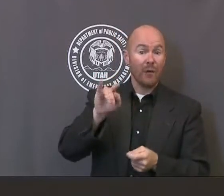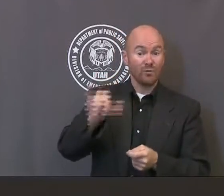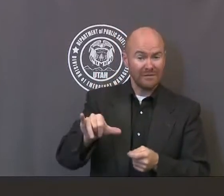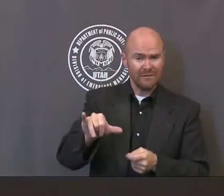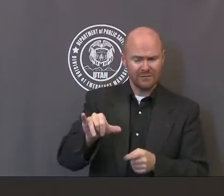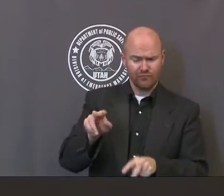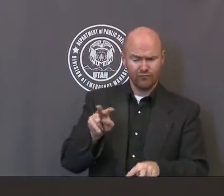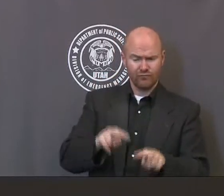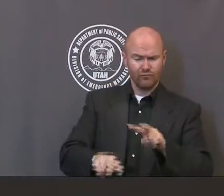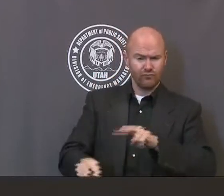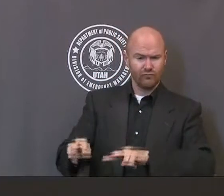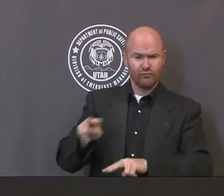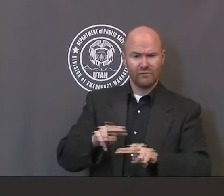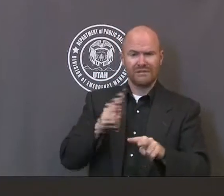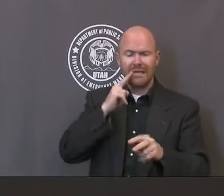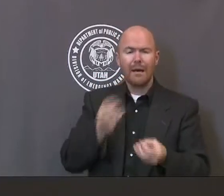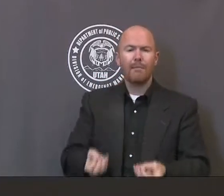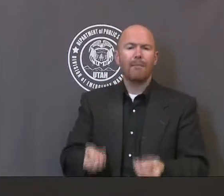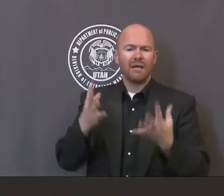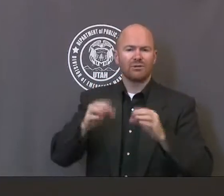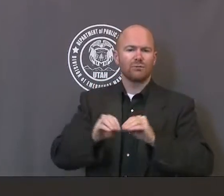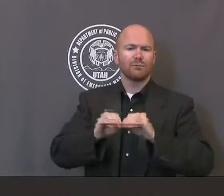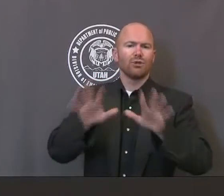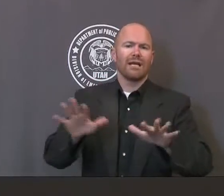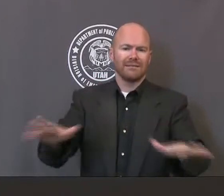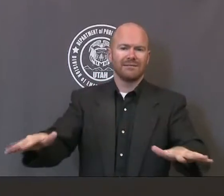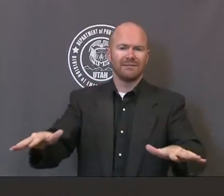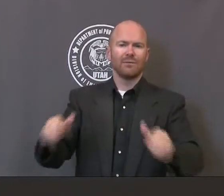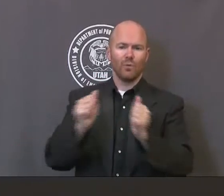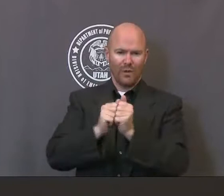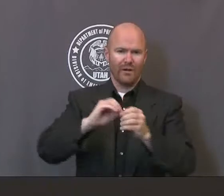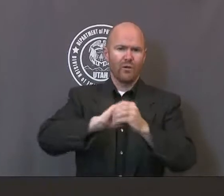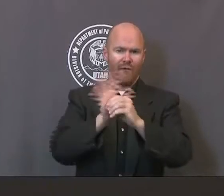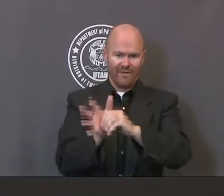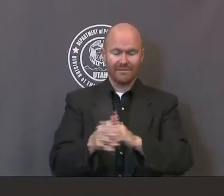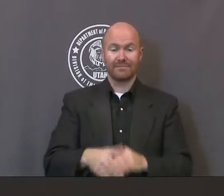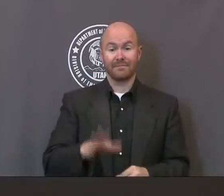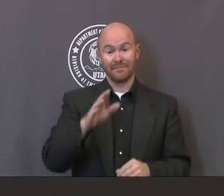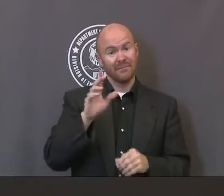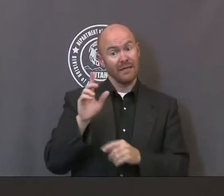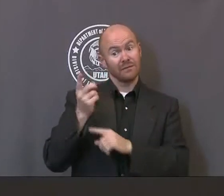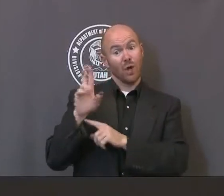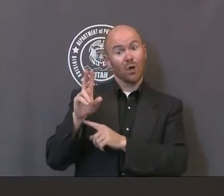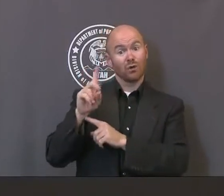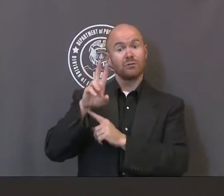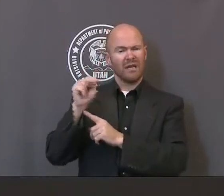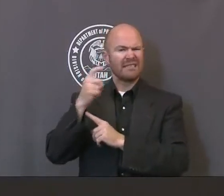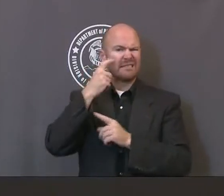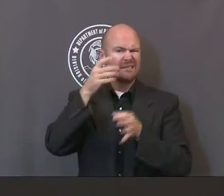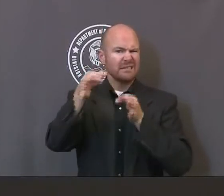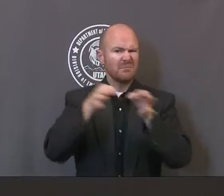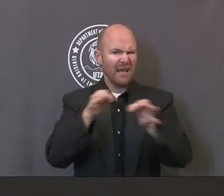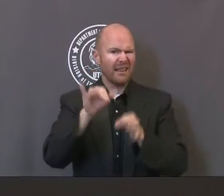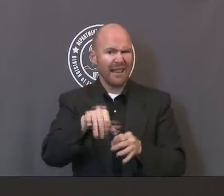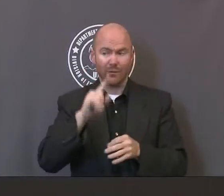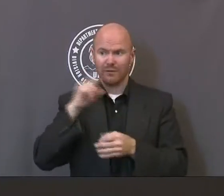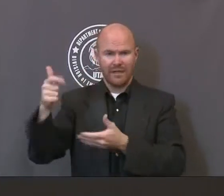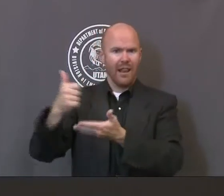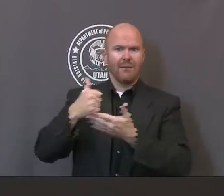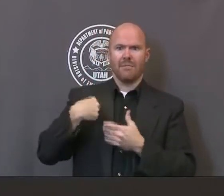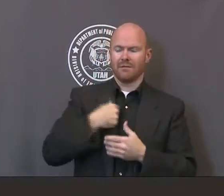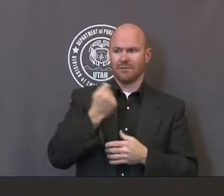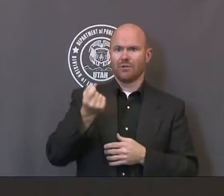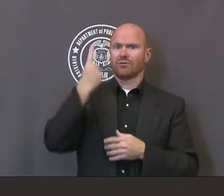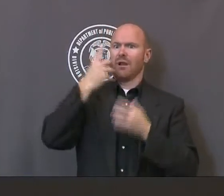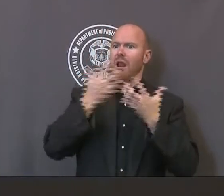3 data points that Dr. Dunn described. She's been very instrumental in helping us through the epidemiology behind this new system. And